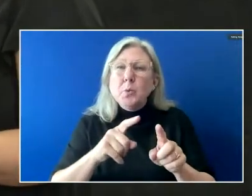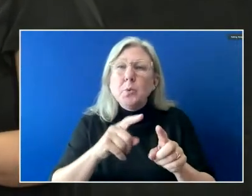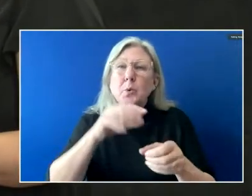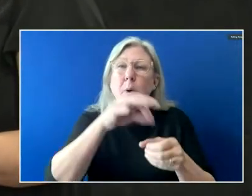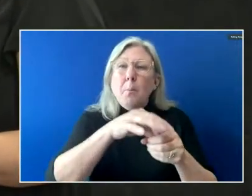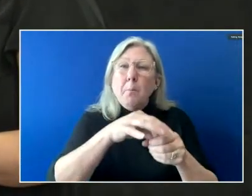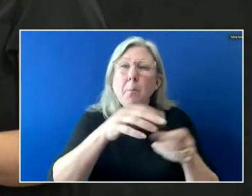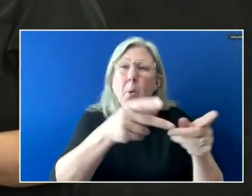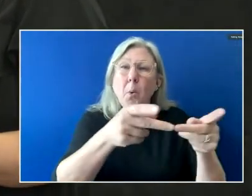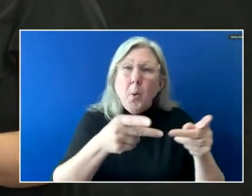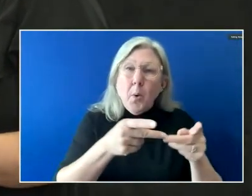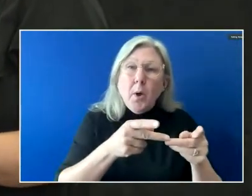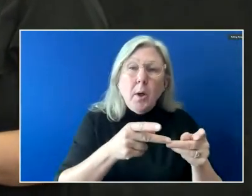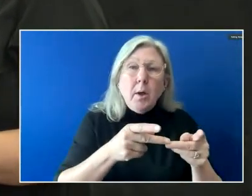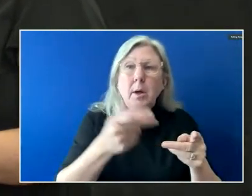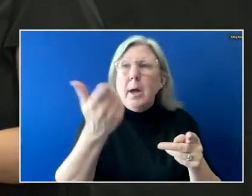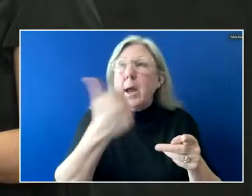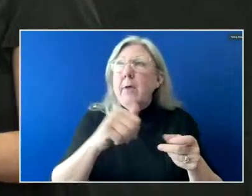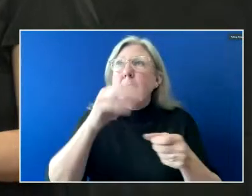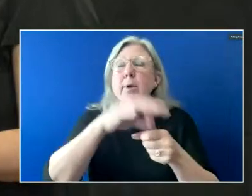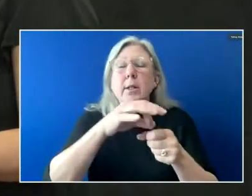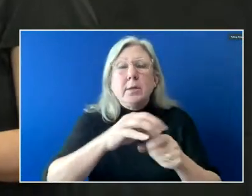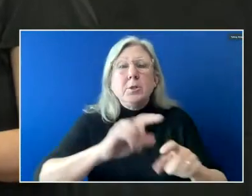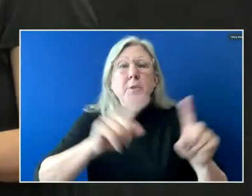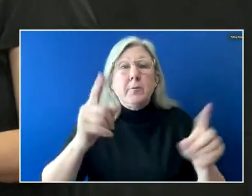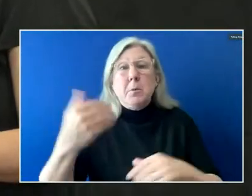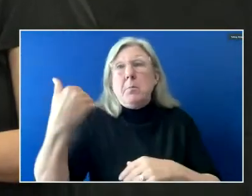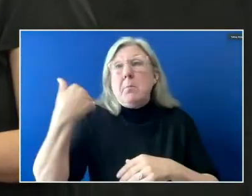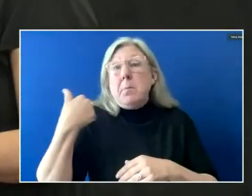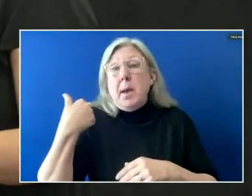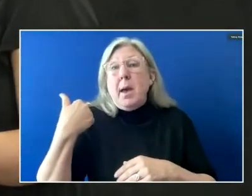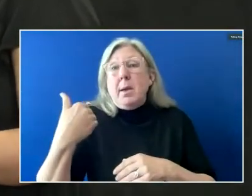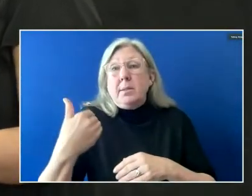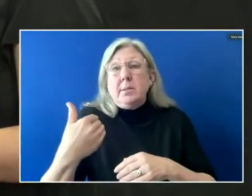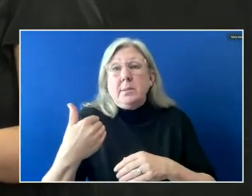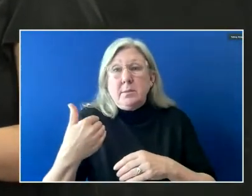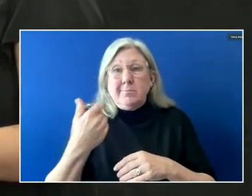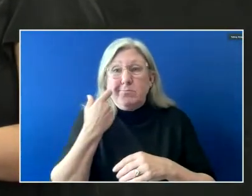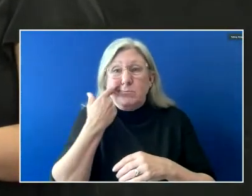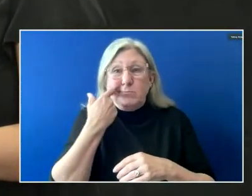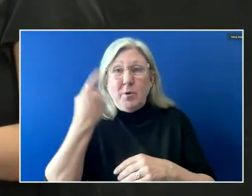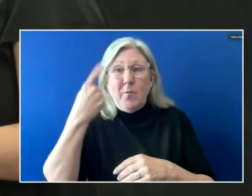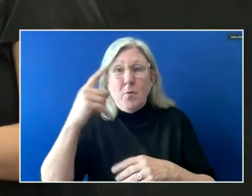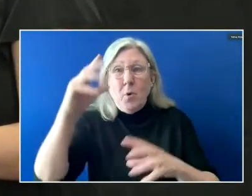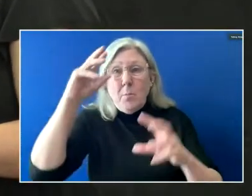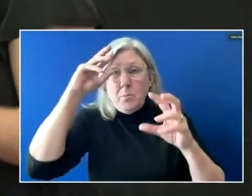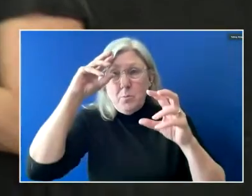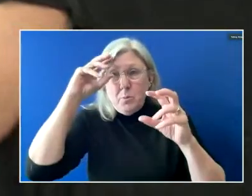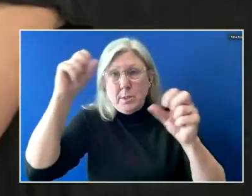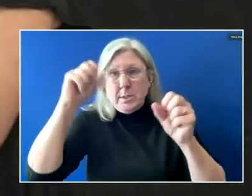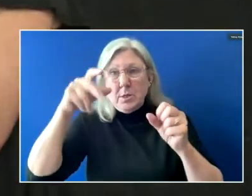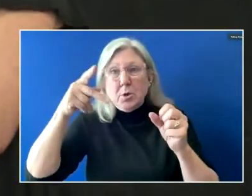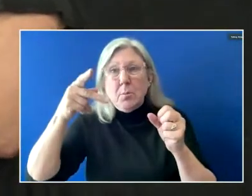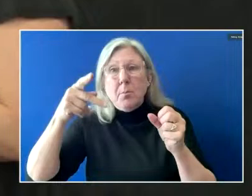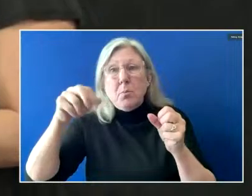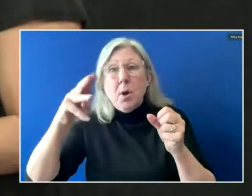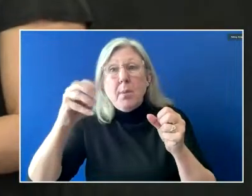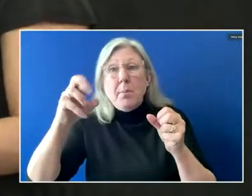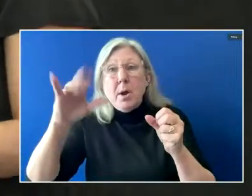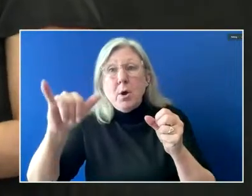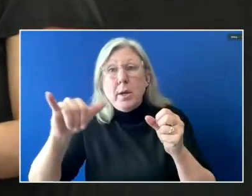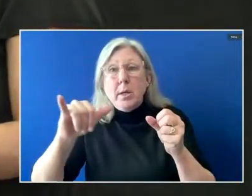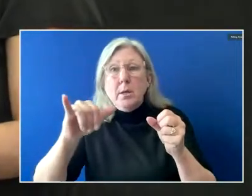election for the presidential primary you had to declare which party's ballot you wanted for the state primaries you get all three